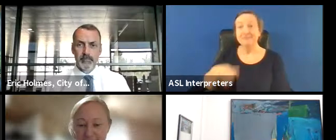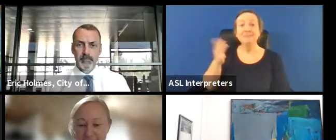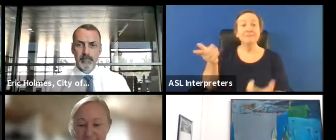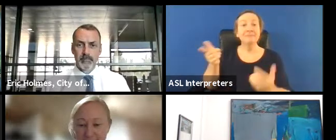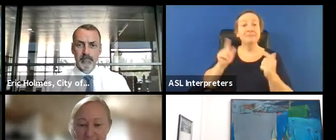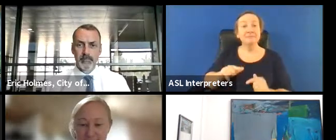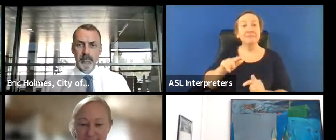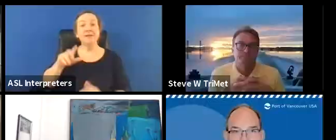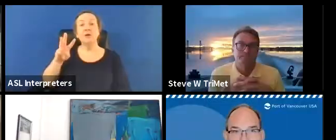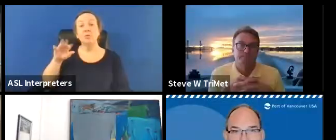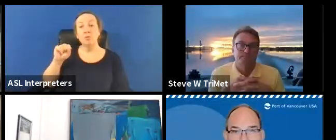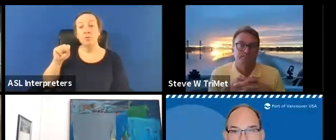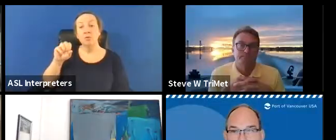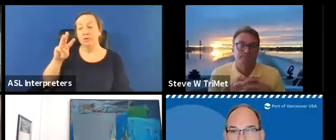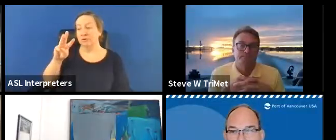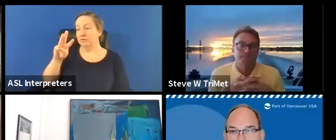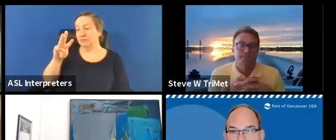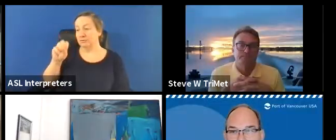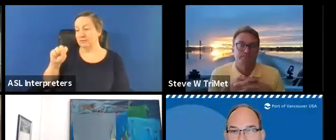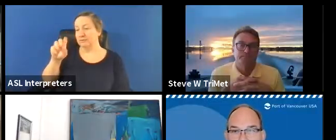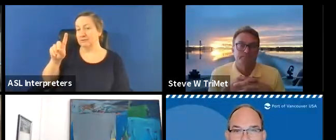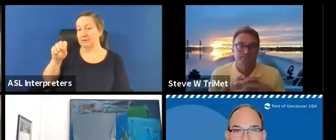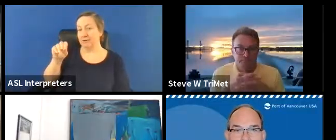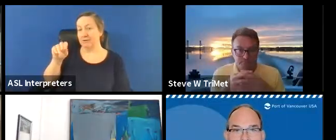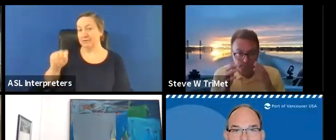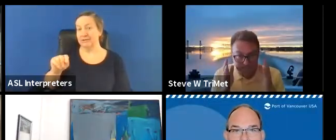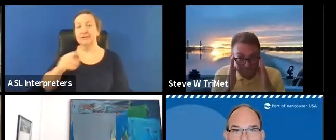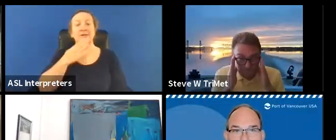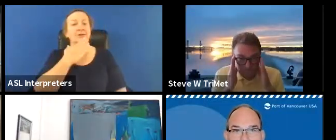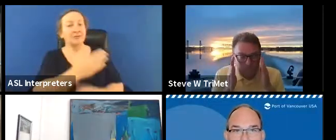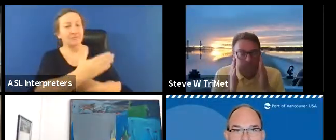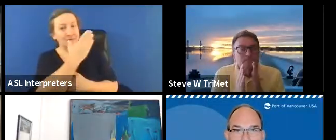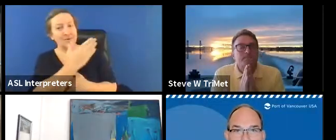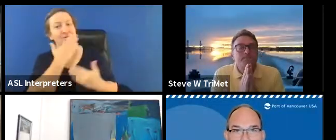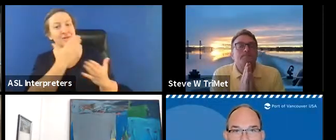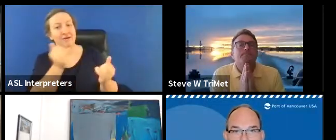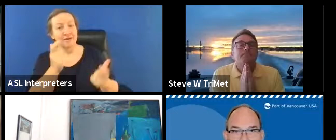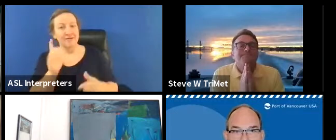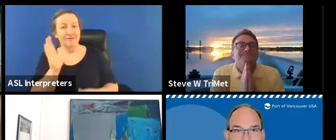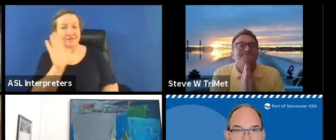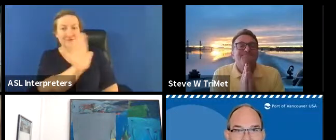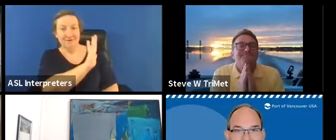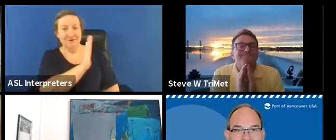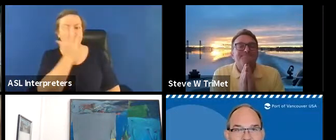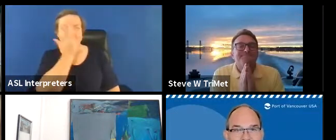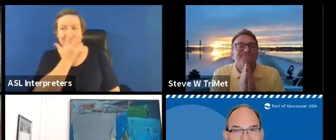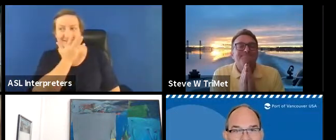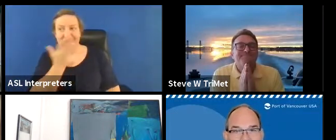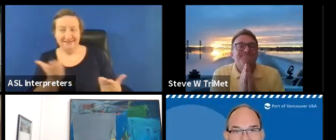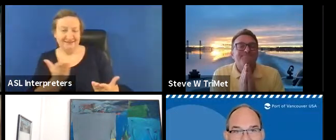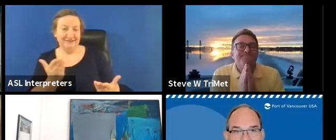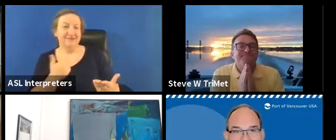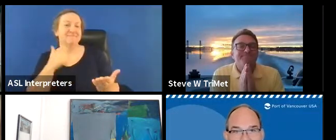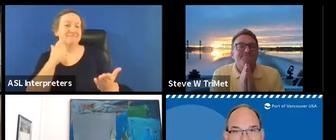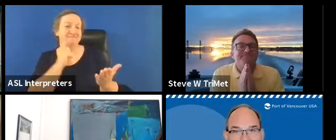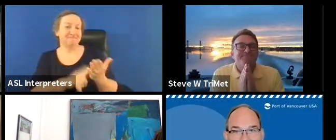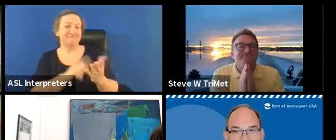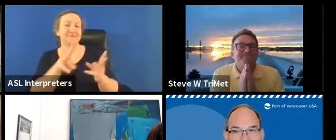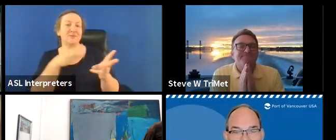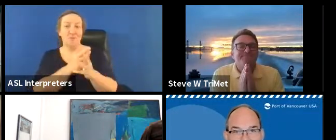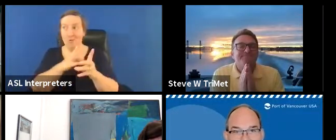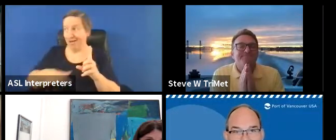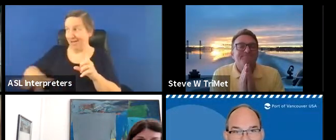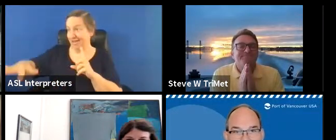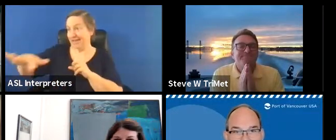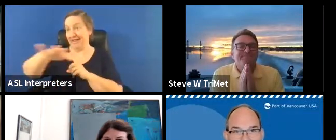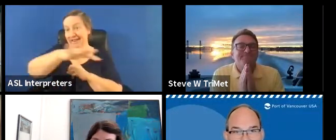next to WashDOT. Good morning. I appreciate all of your faces here and recognize that the world around us